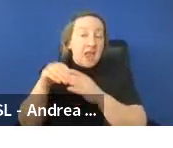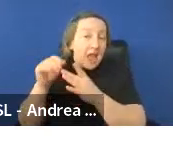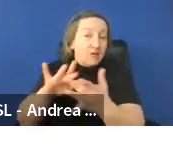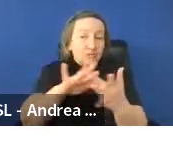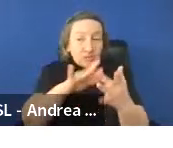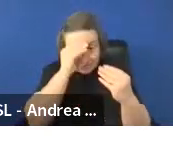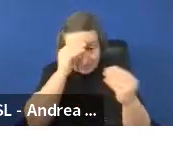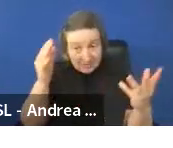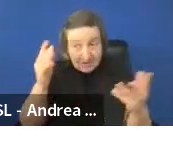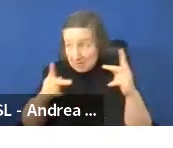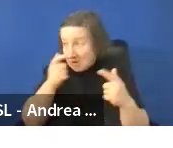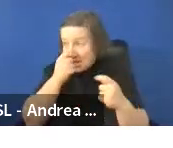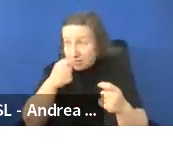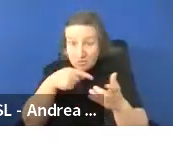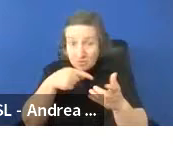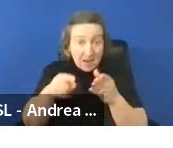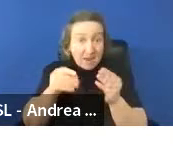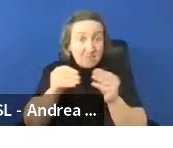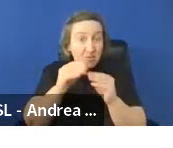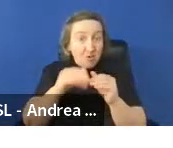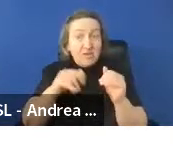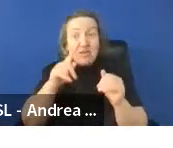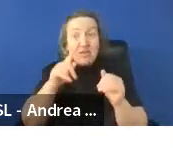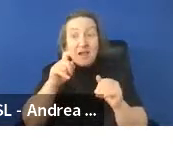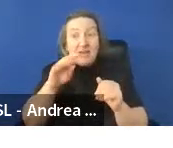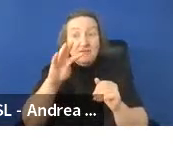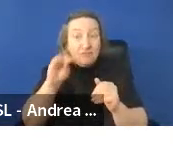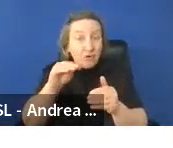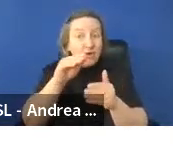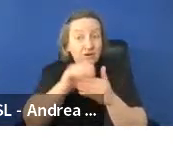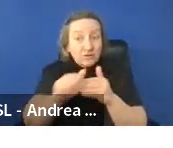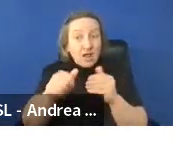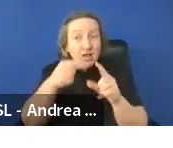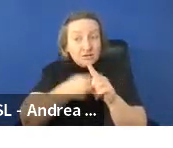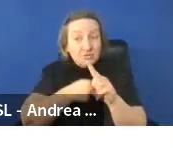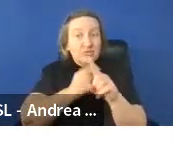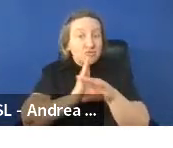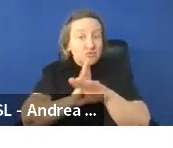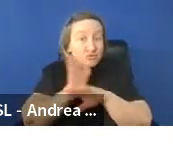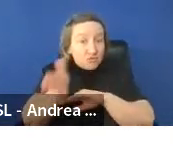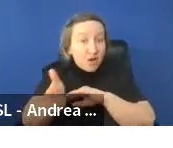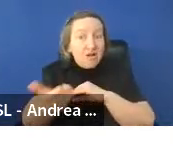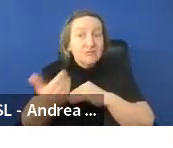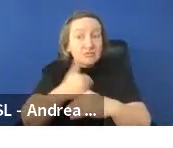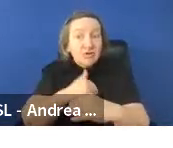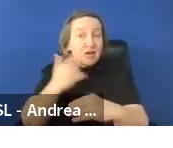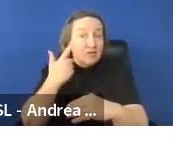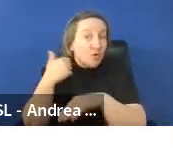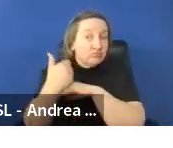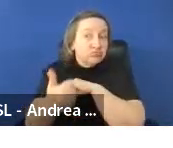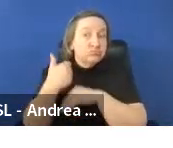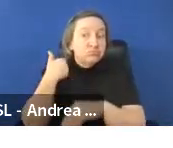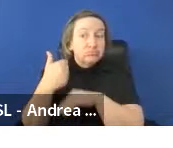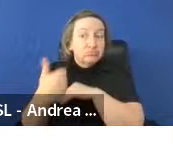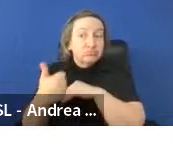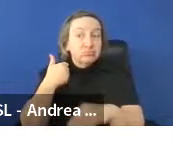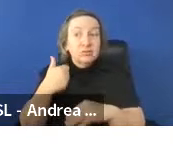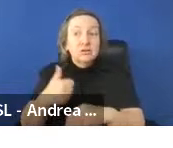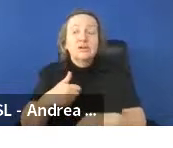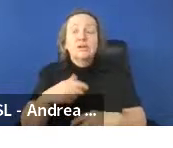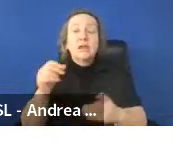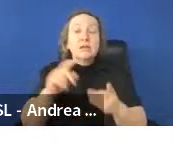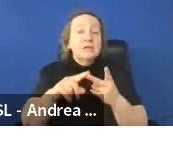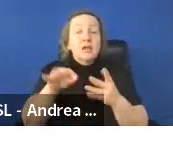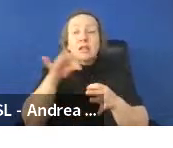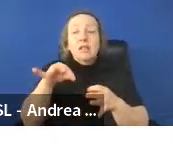people are interested in paying upwards of $140 a month to cross the bridge each way on a commuting basis. And then finally, you've put off doing